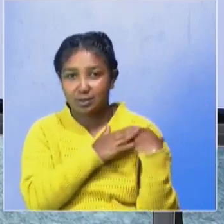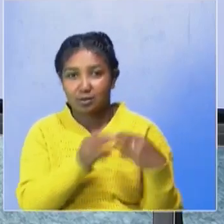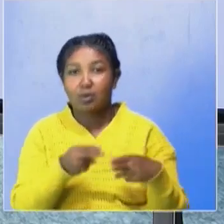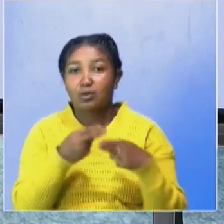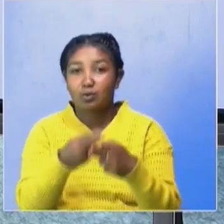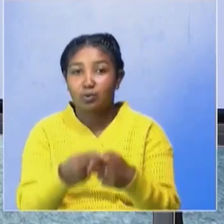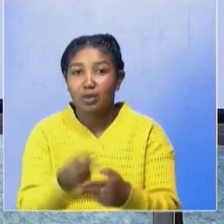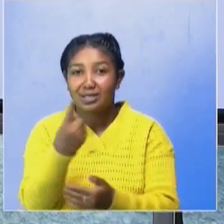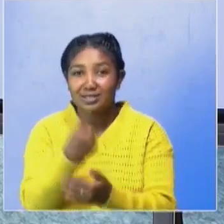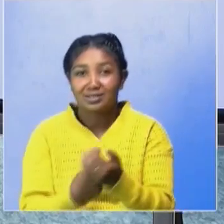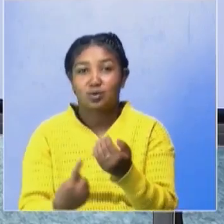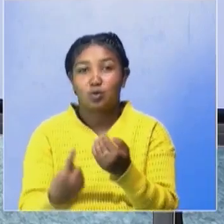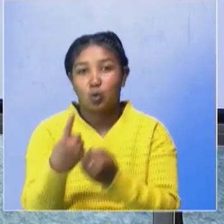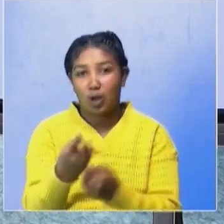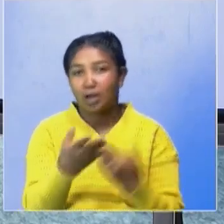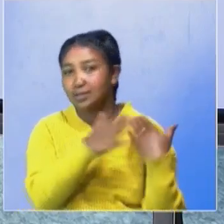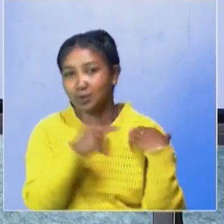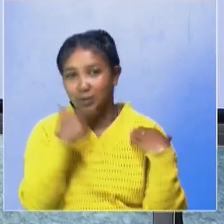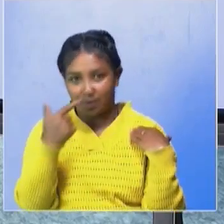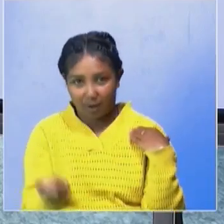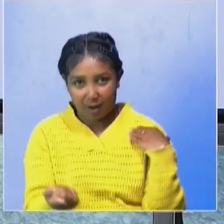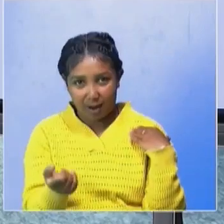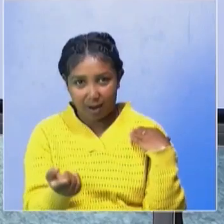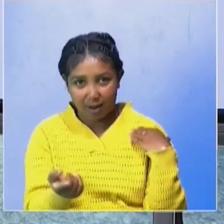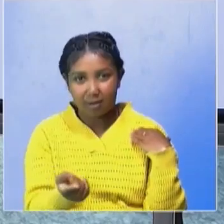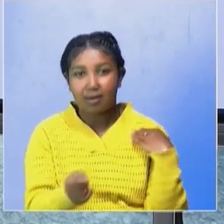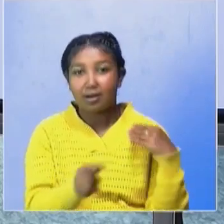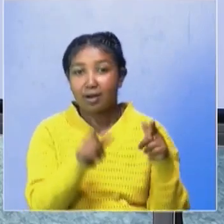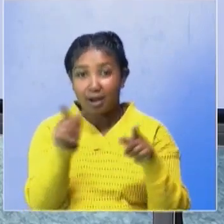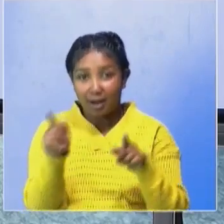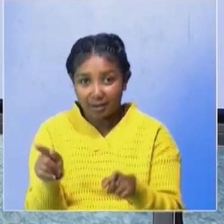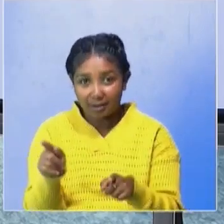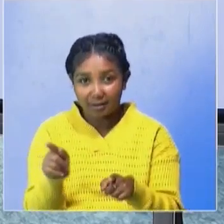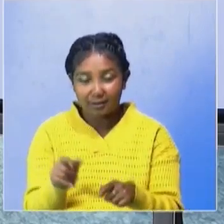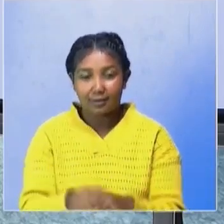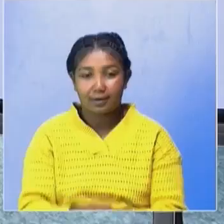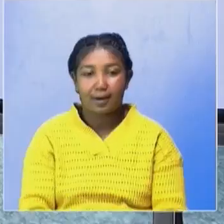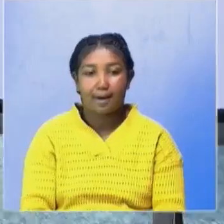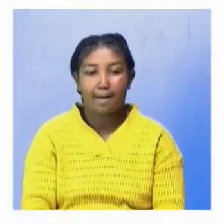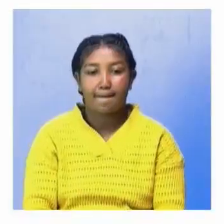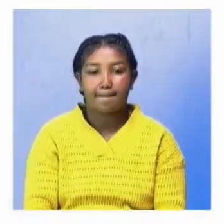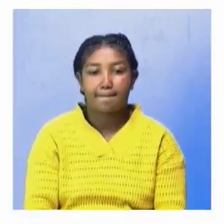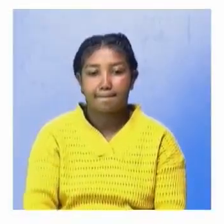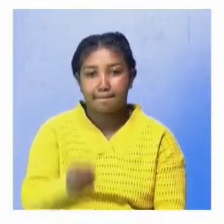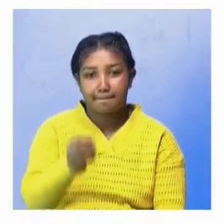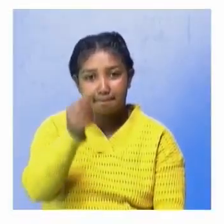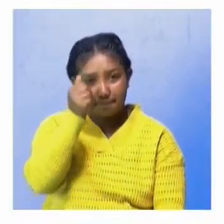called? Singular subjects, like he,